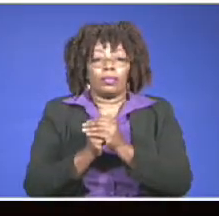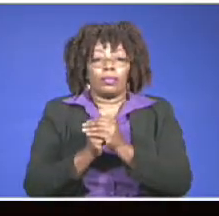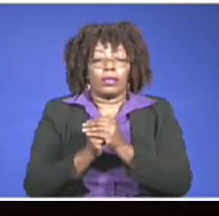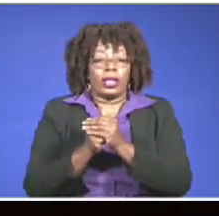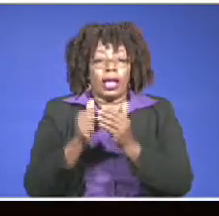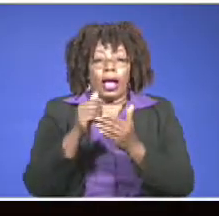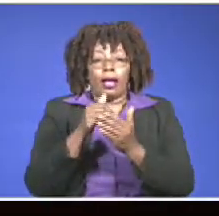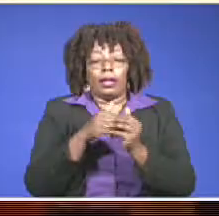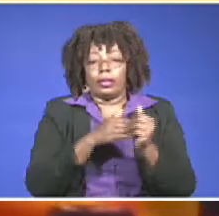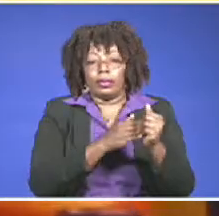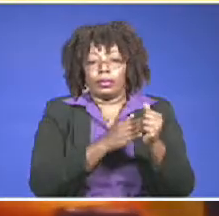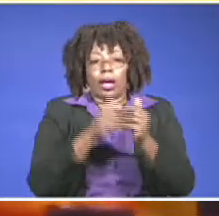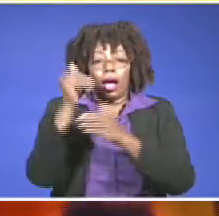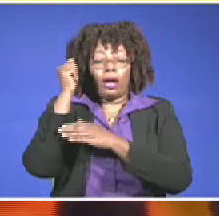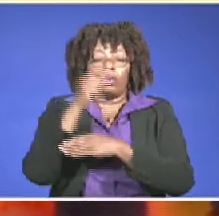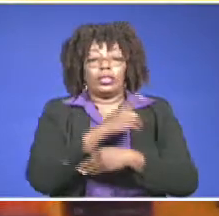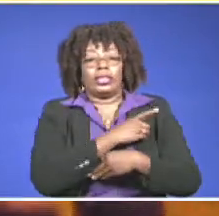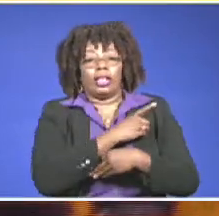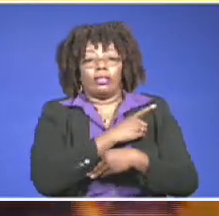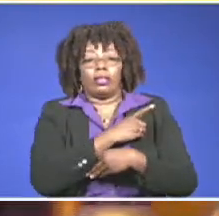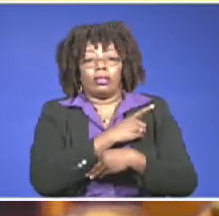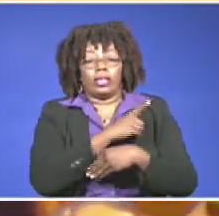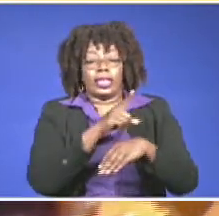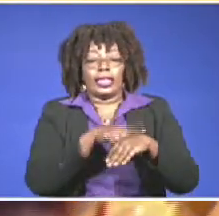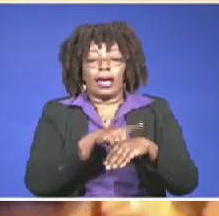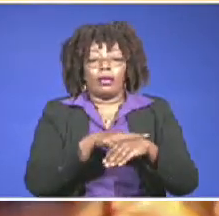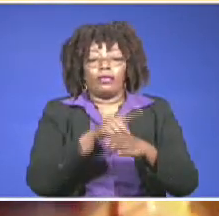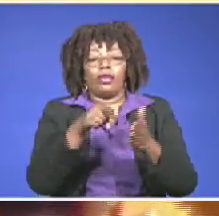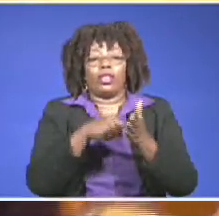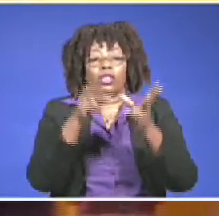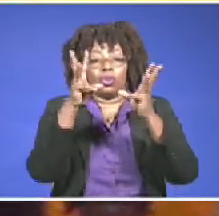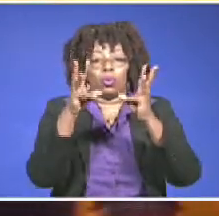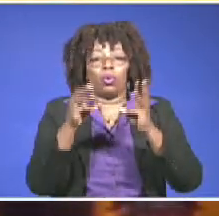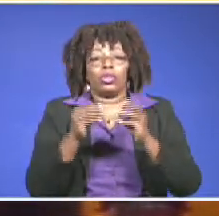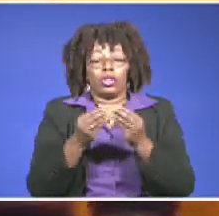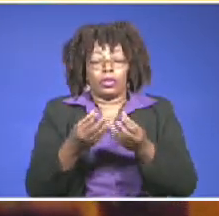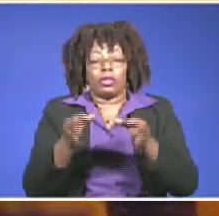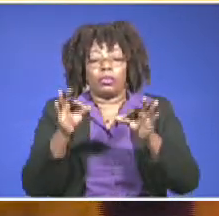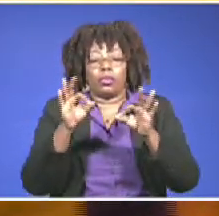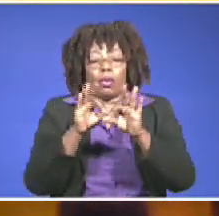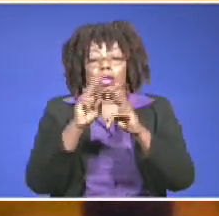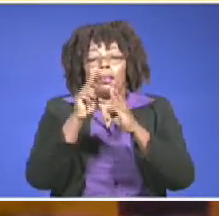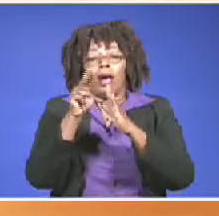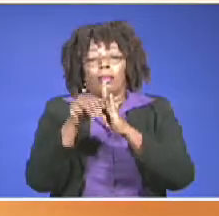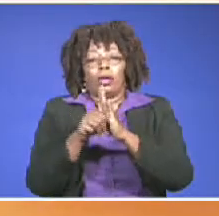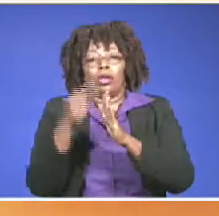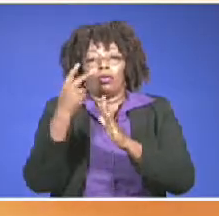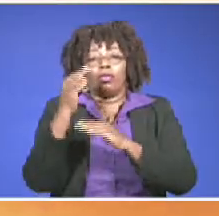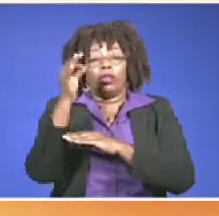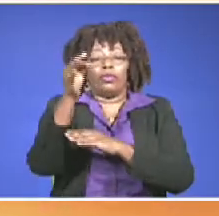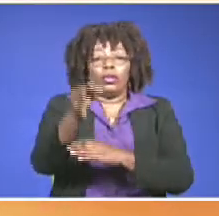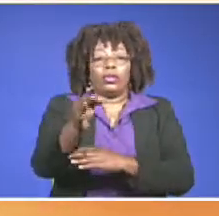Edison Delavaux says the timing of the workshop is critical as the department looks toward the future.